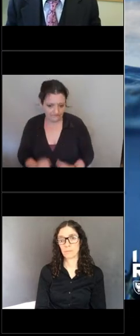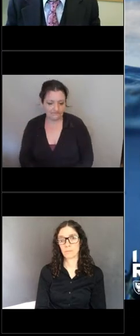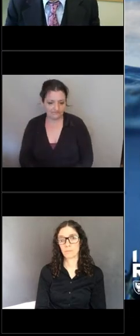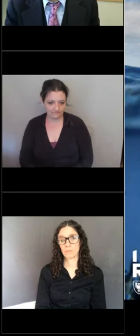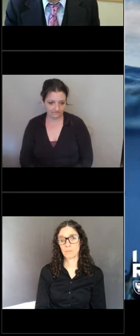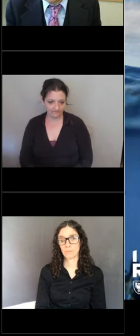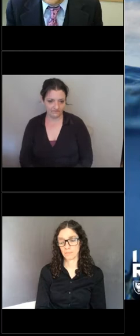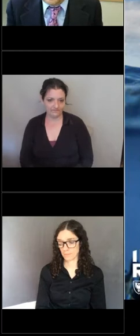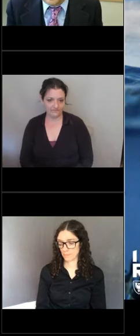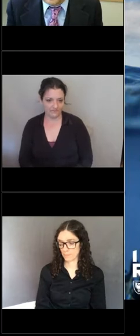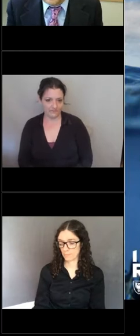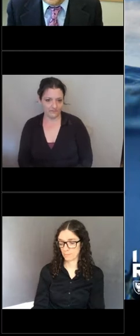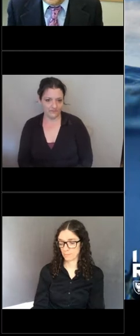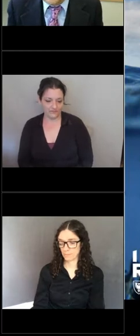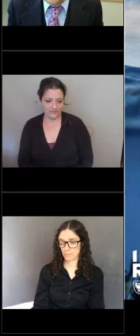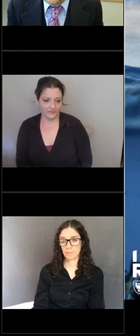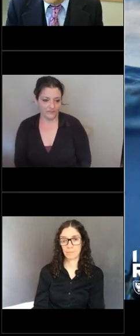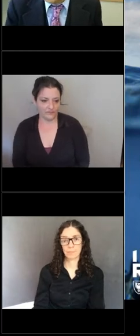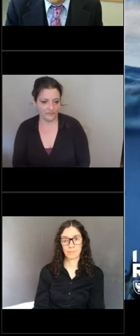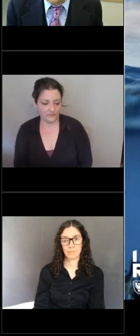So,